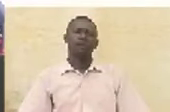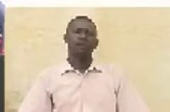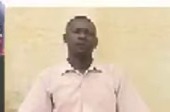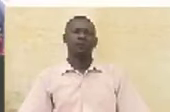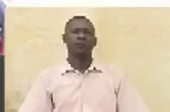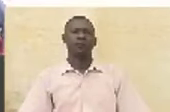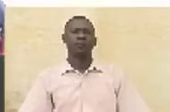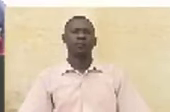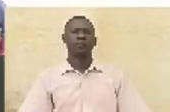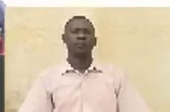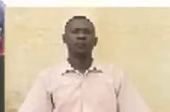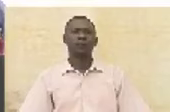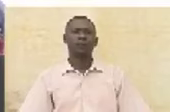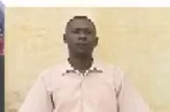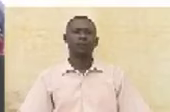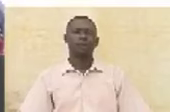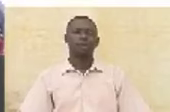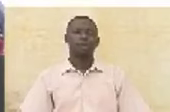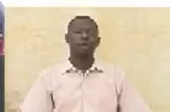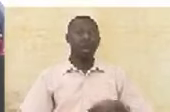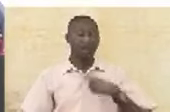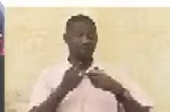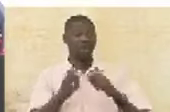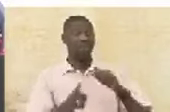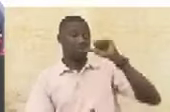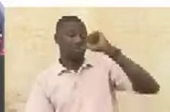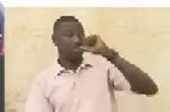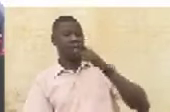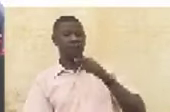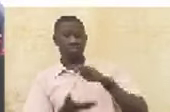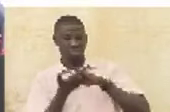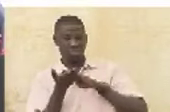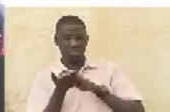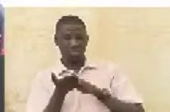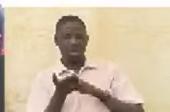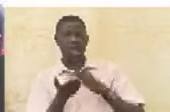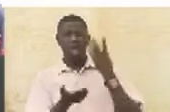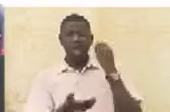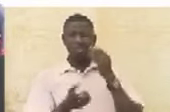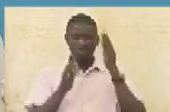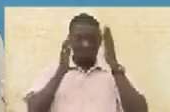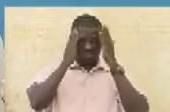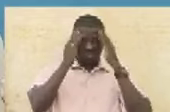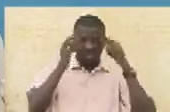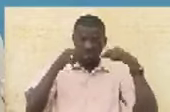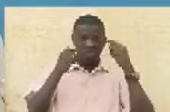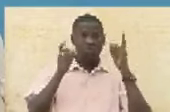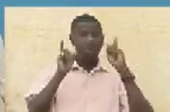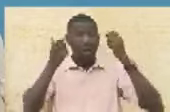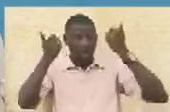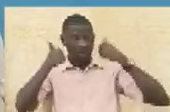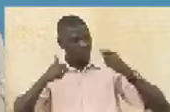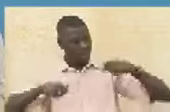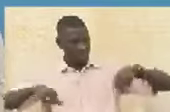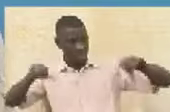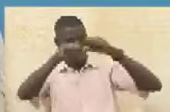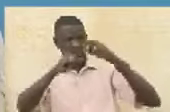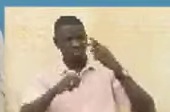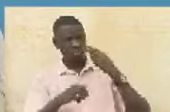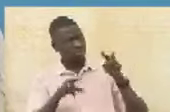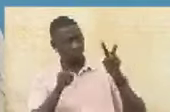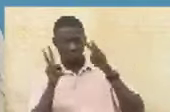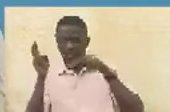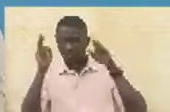surroundings after taking this medicine? Ni da fa nyim boro min ikaranta na fengol ku membe ke ga ikaranta wala fa ika kalamu dal membe ke